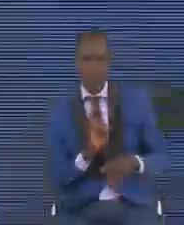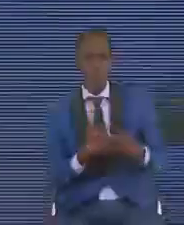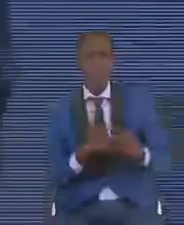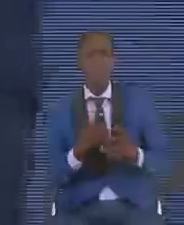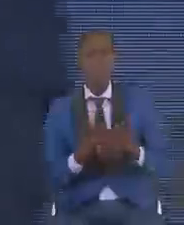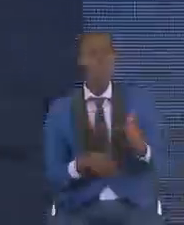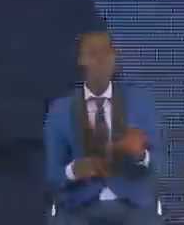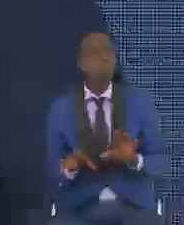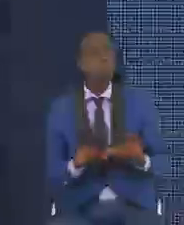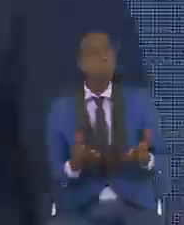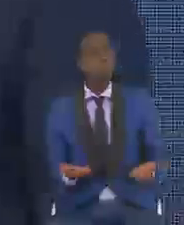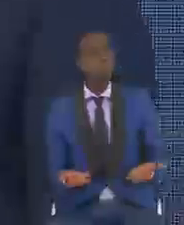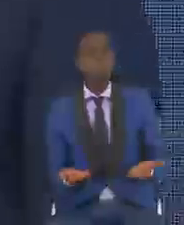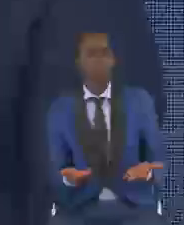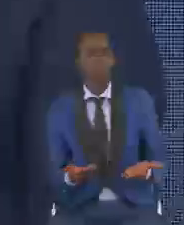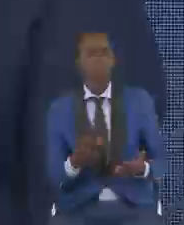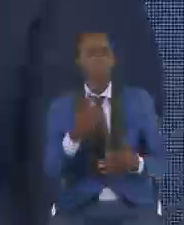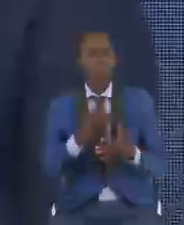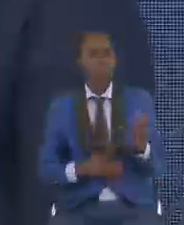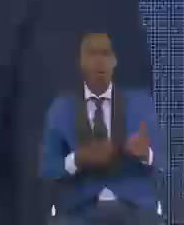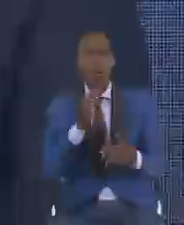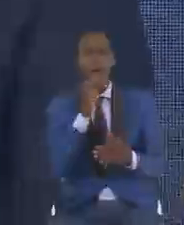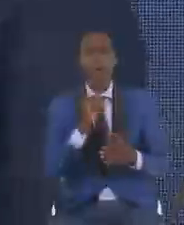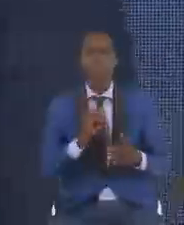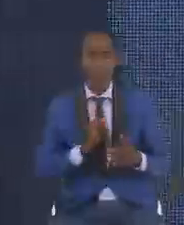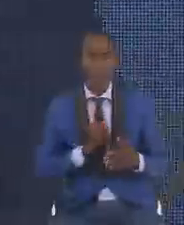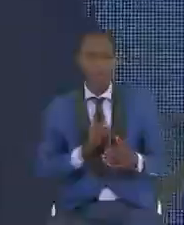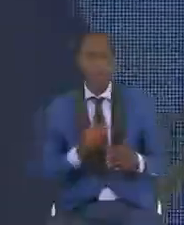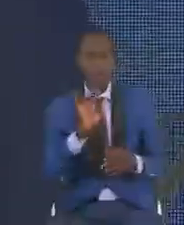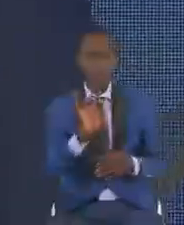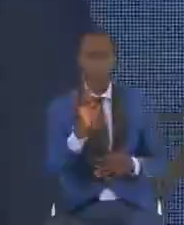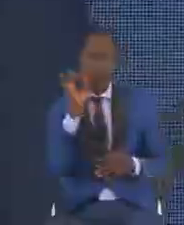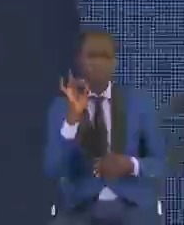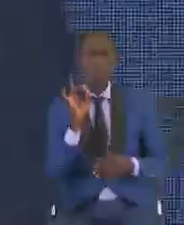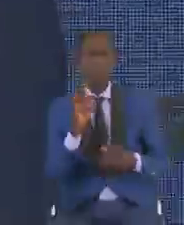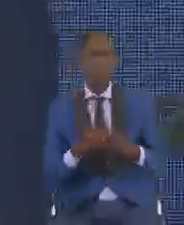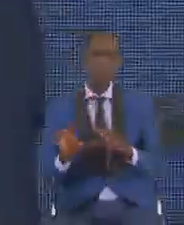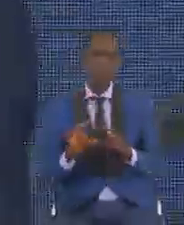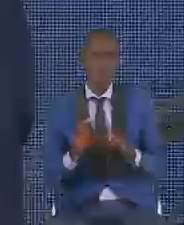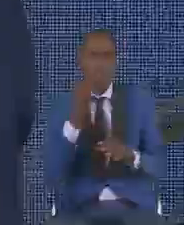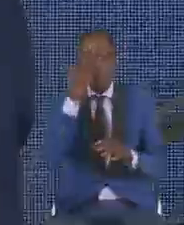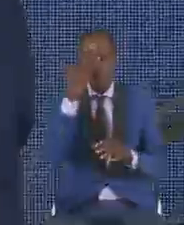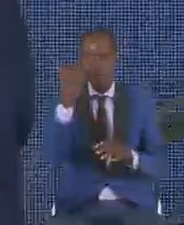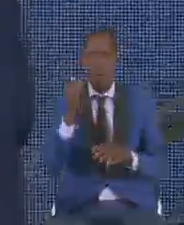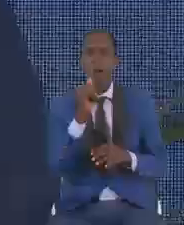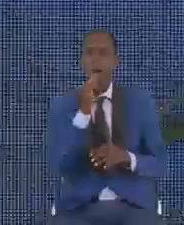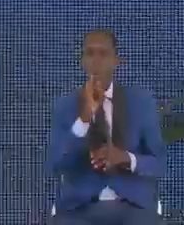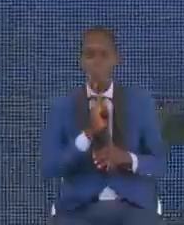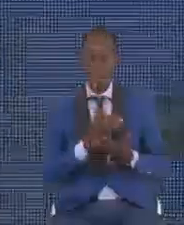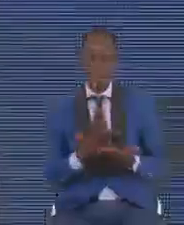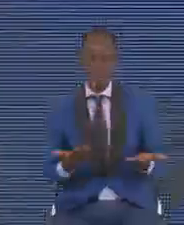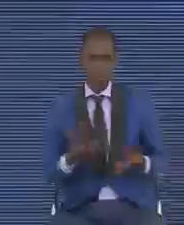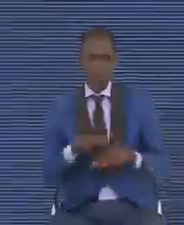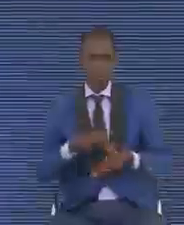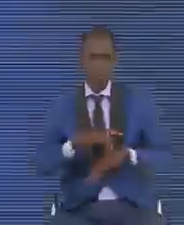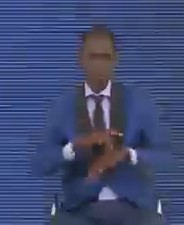I appointed by God to do? Why am I here on earth? What will